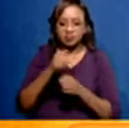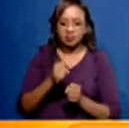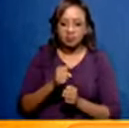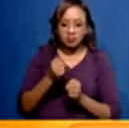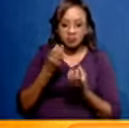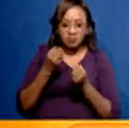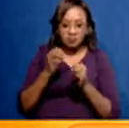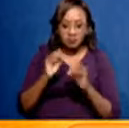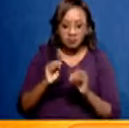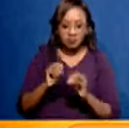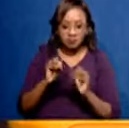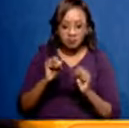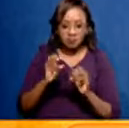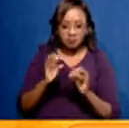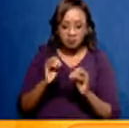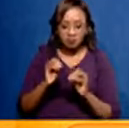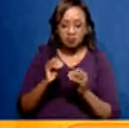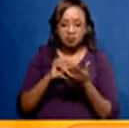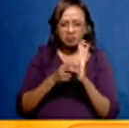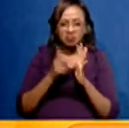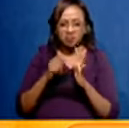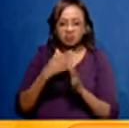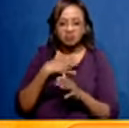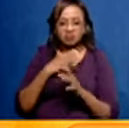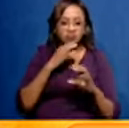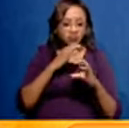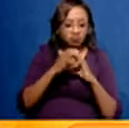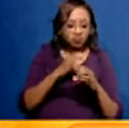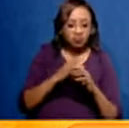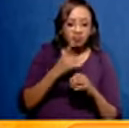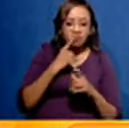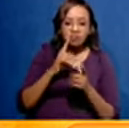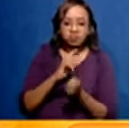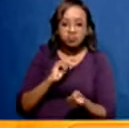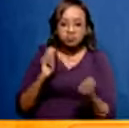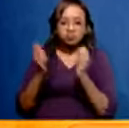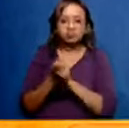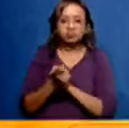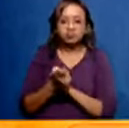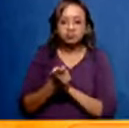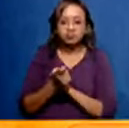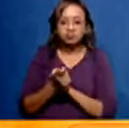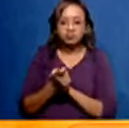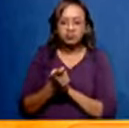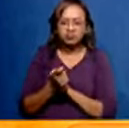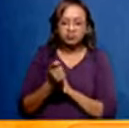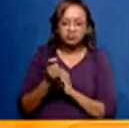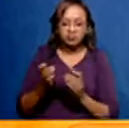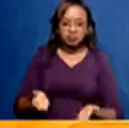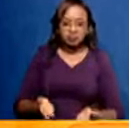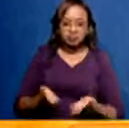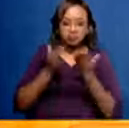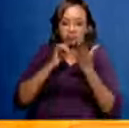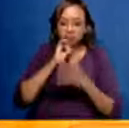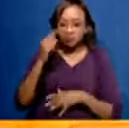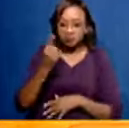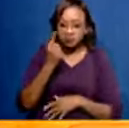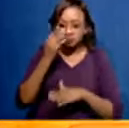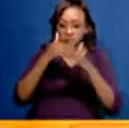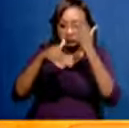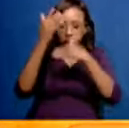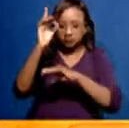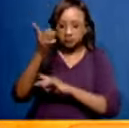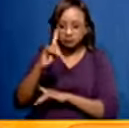conversation, he said, transform, lift, not just the University of Nairobi, because he